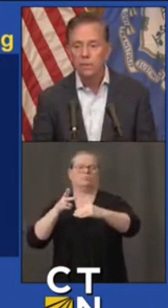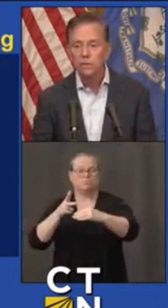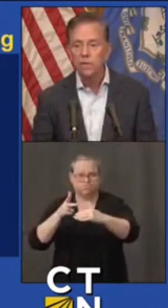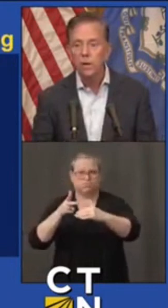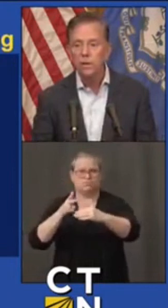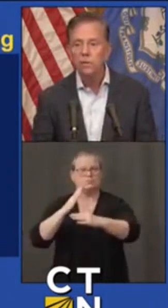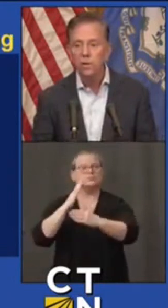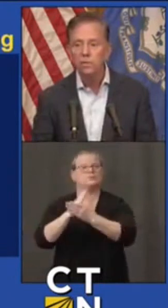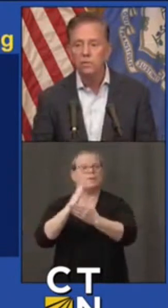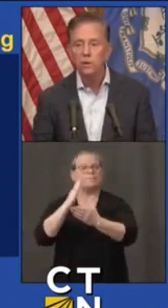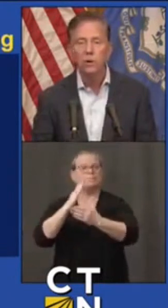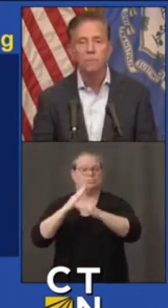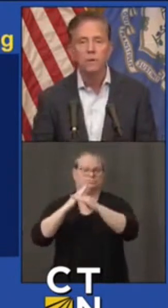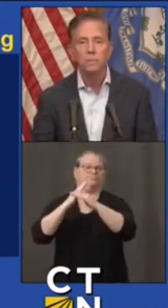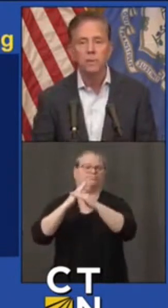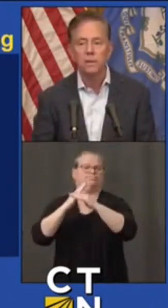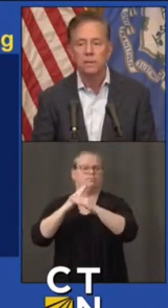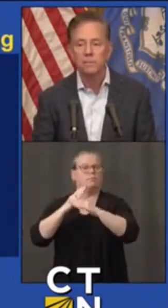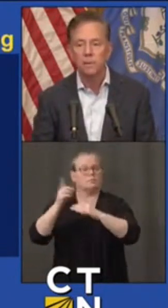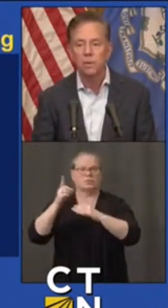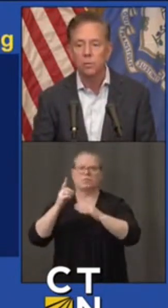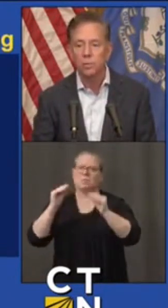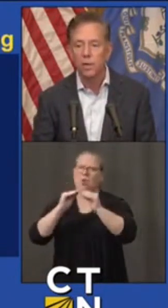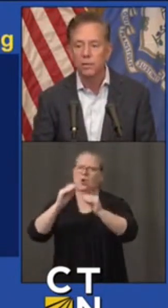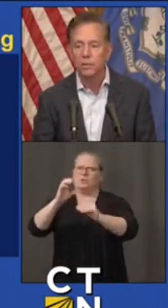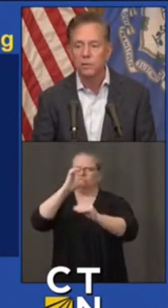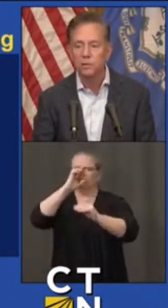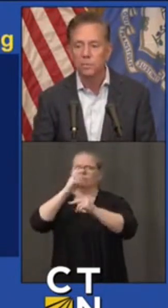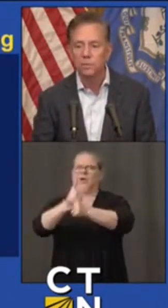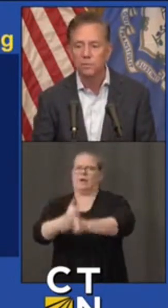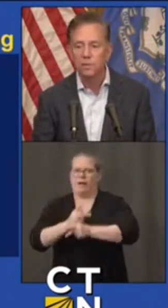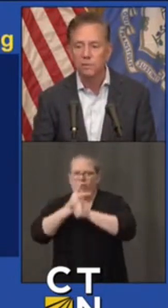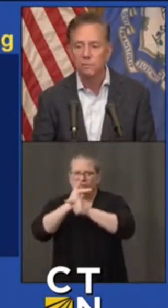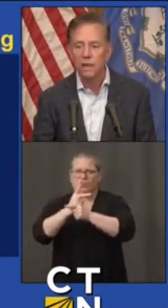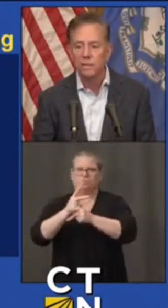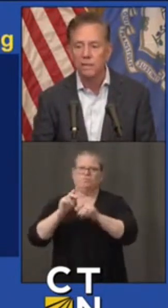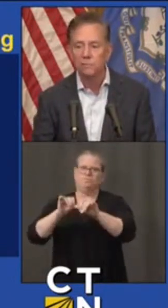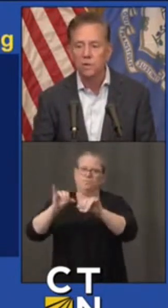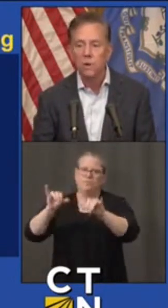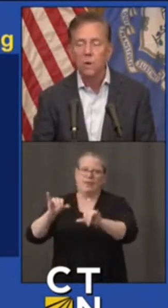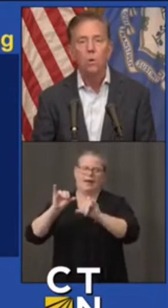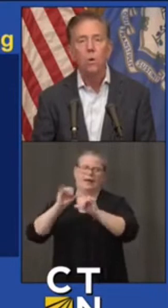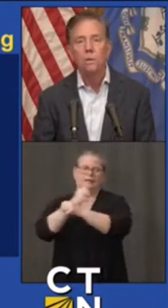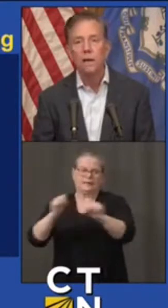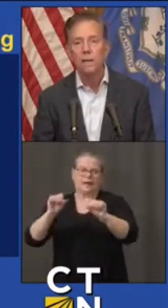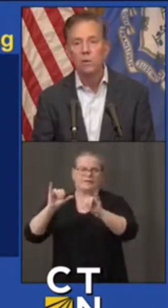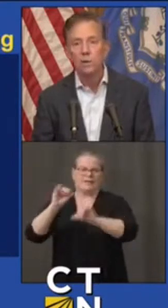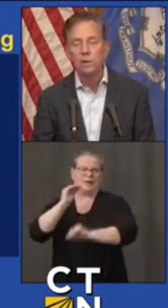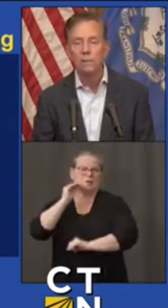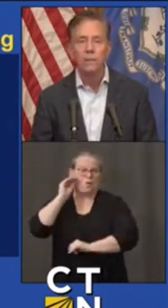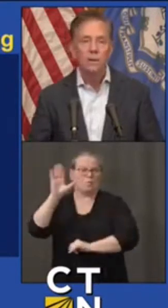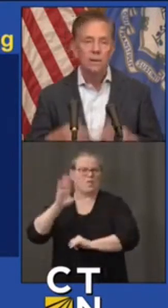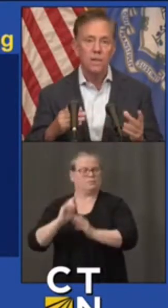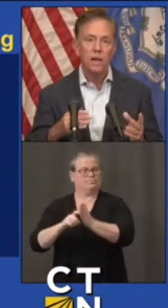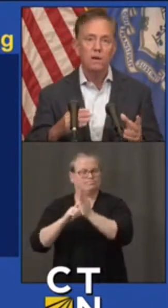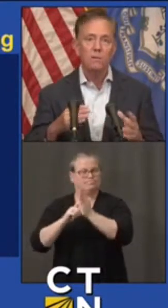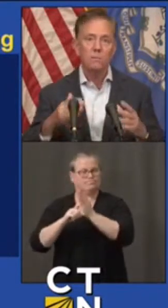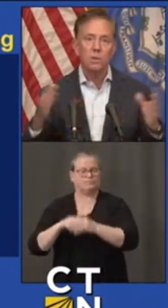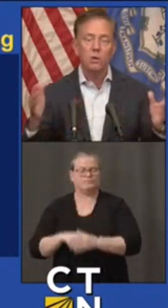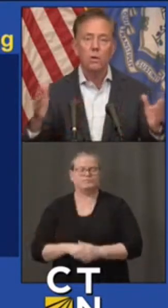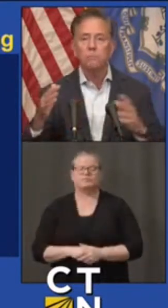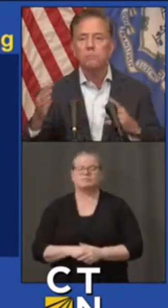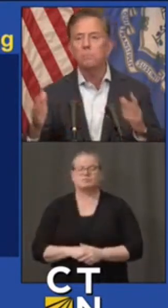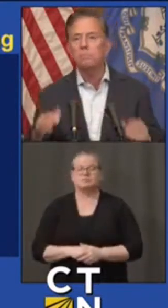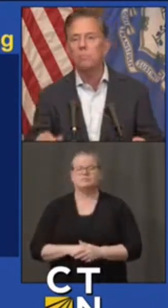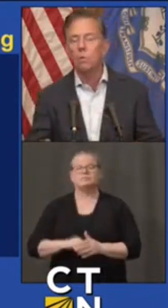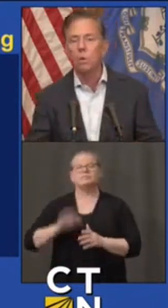But you see around the rest of Europe, they've been a little more reluctant in terms of lockdowns. Online learning. There,